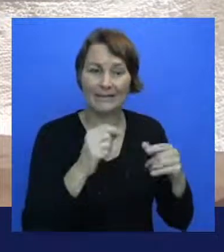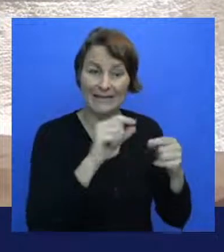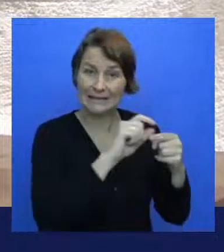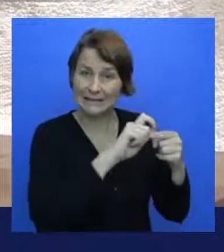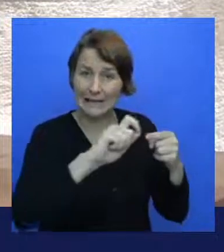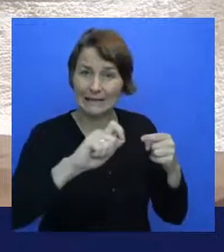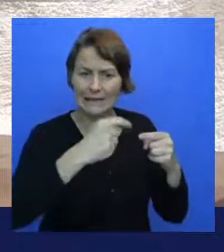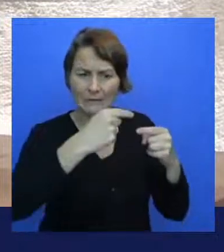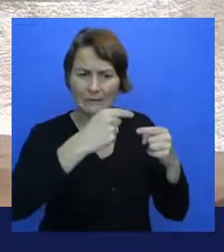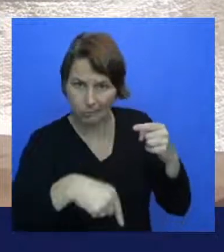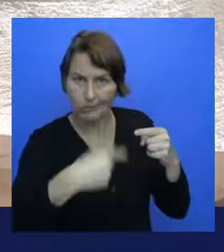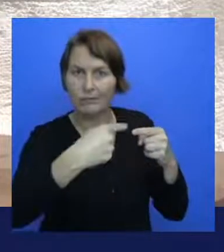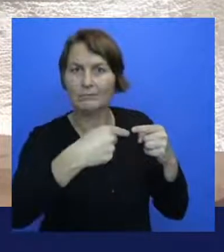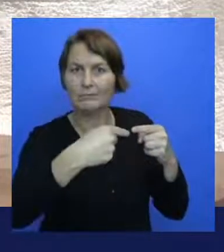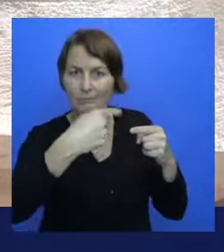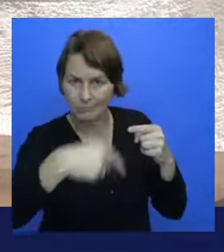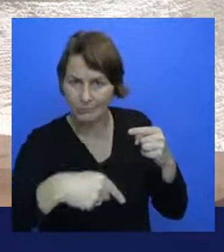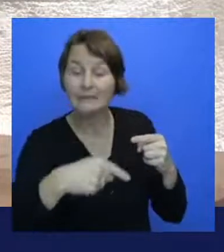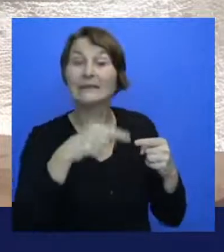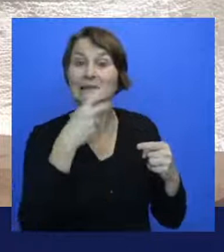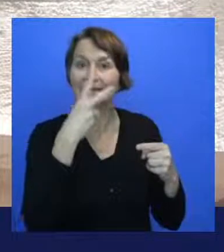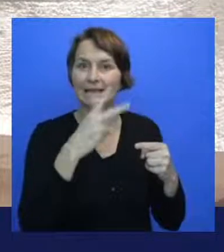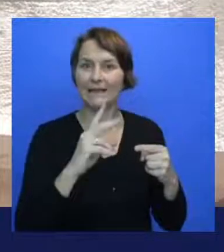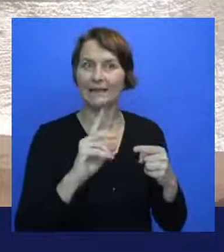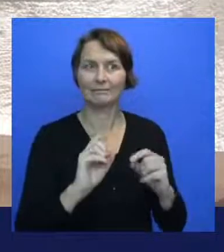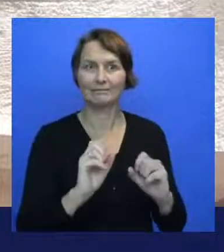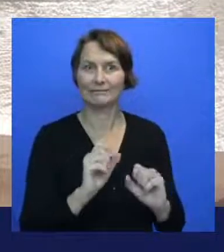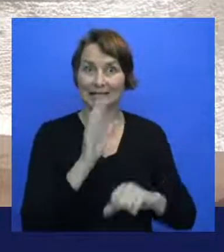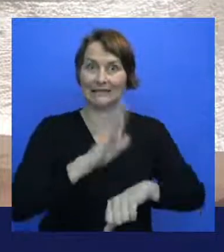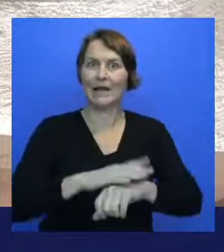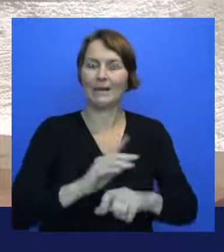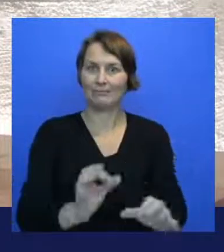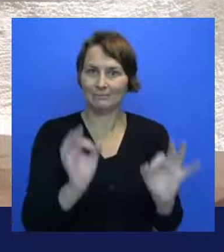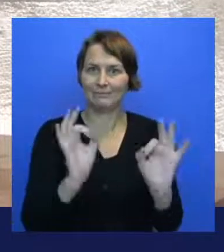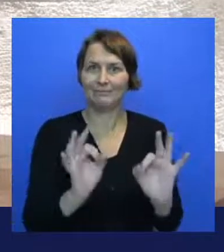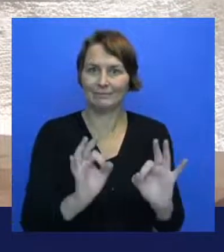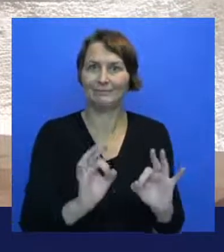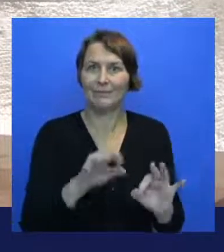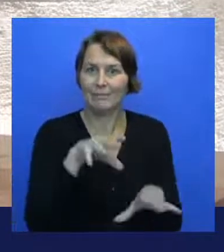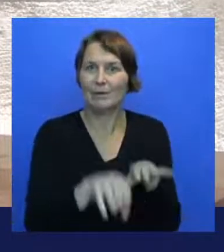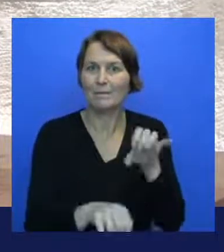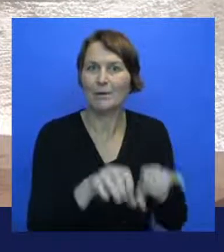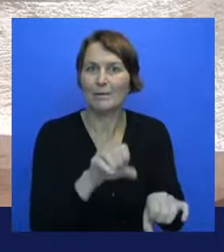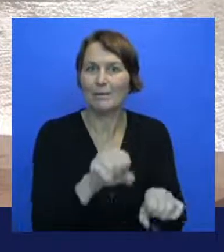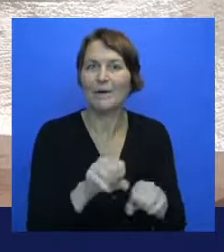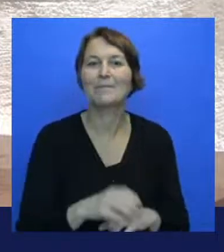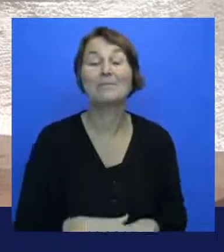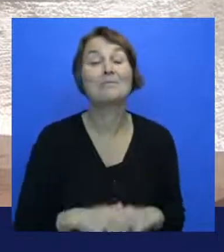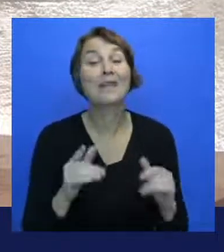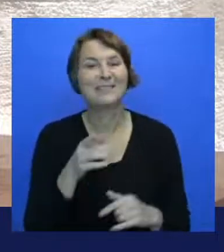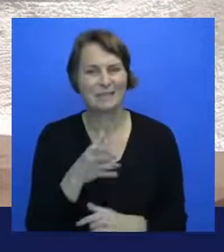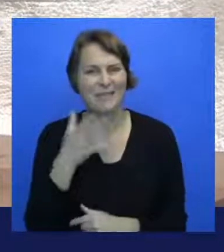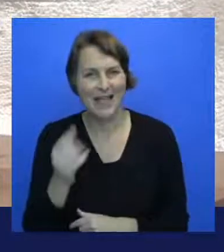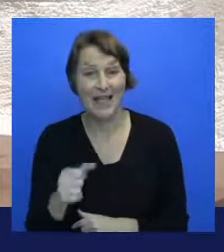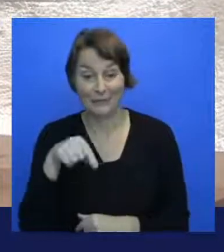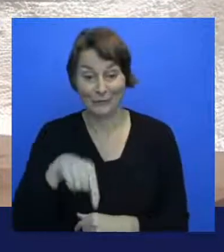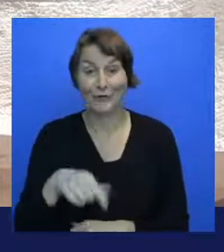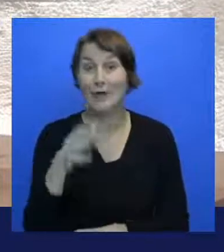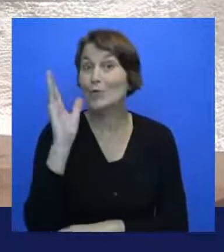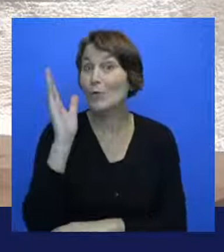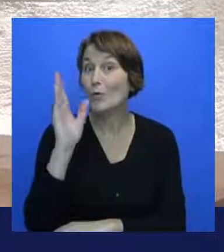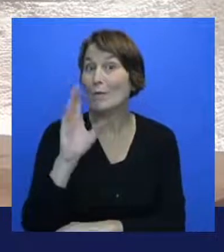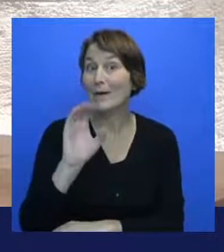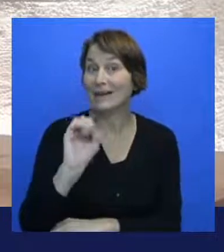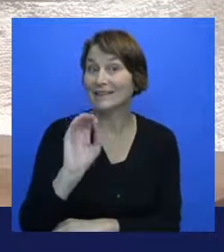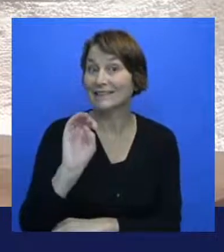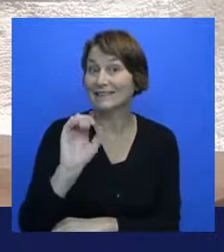time. But more than talk about these things, this is why Seth is here. Seth, maybe you could help us out and show us a demo of that and see it in action. That is